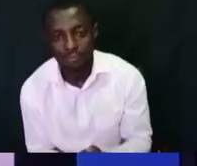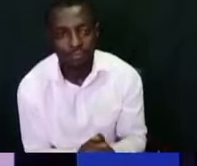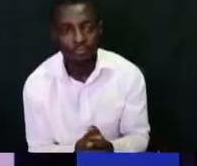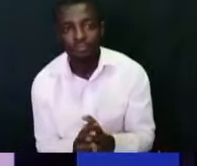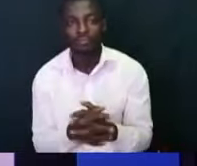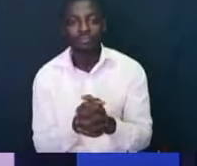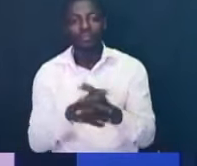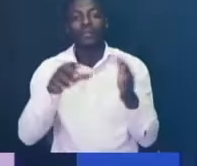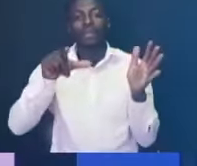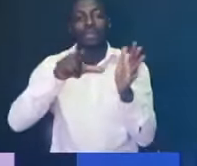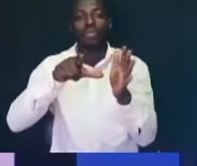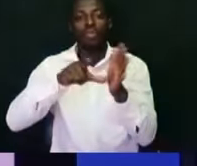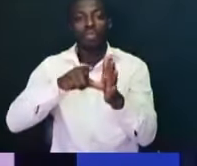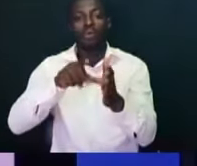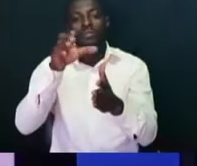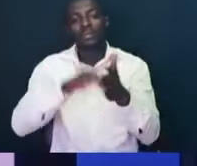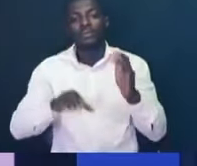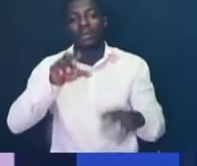Stone L